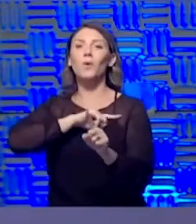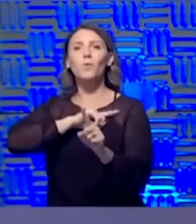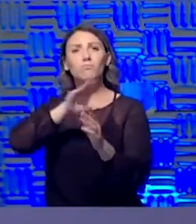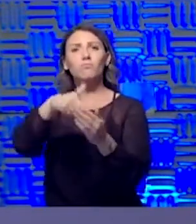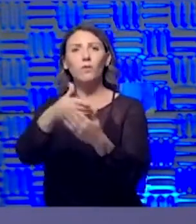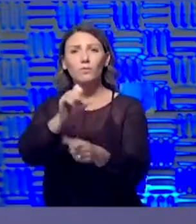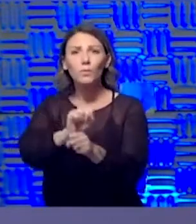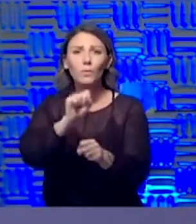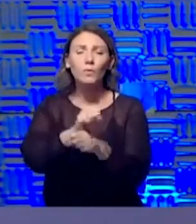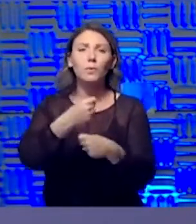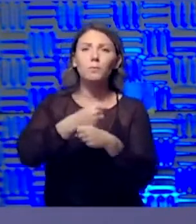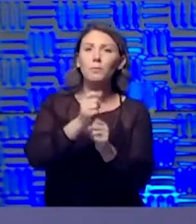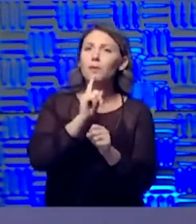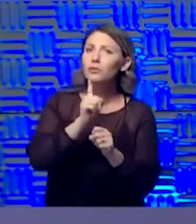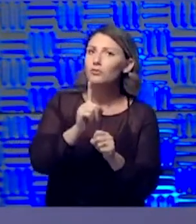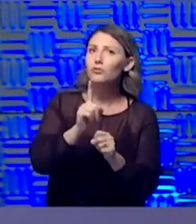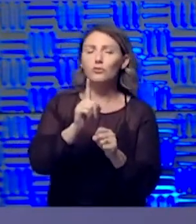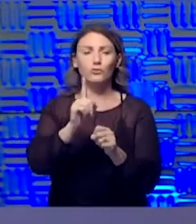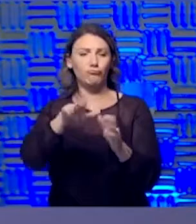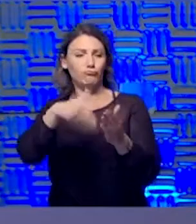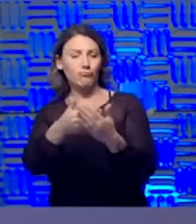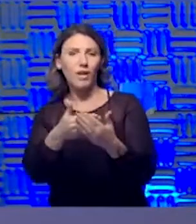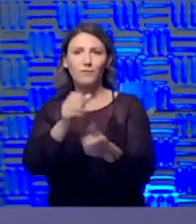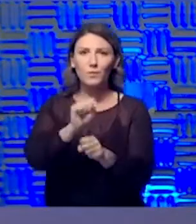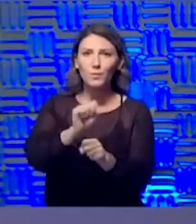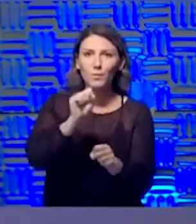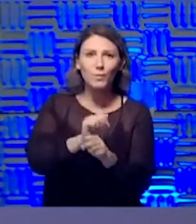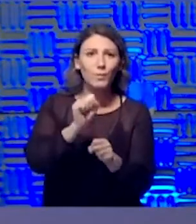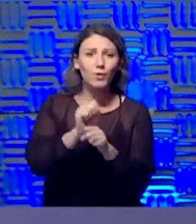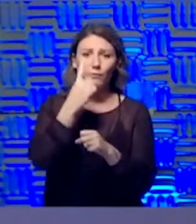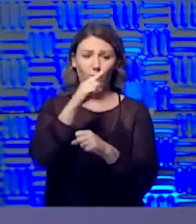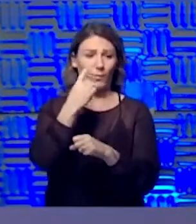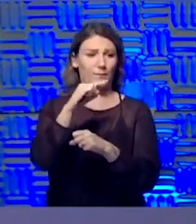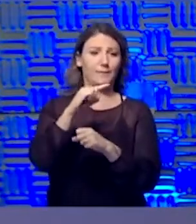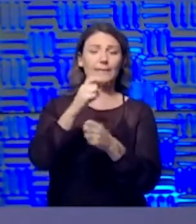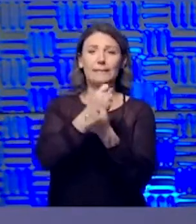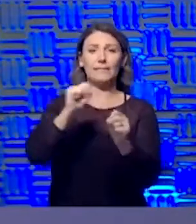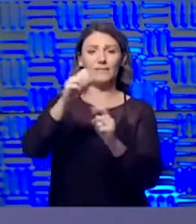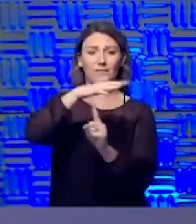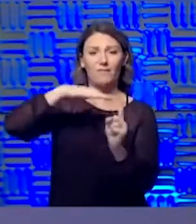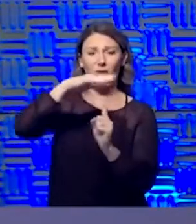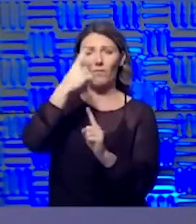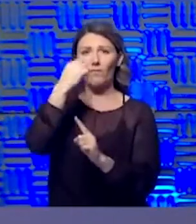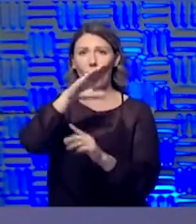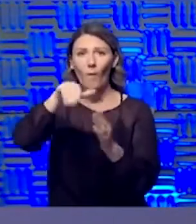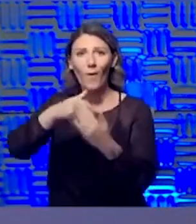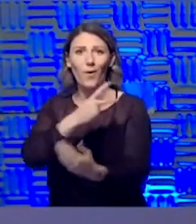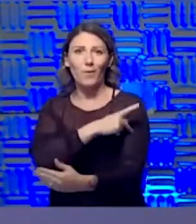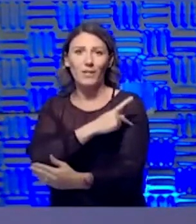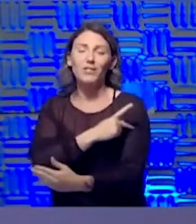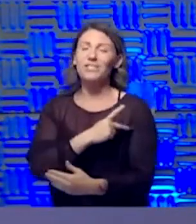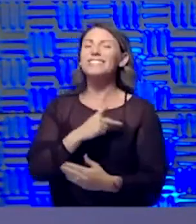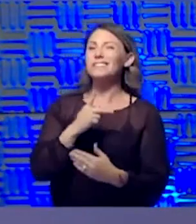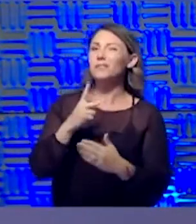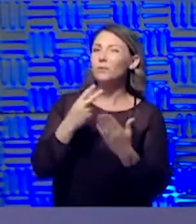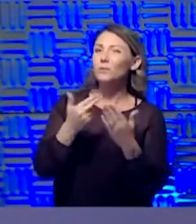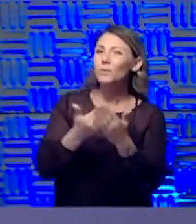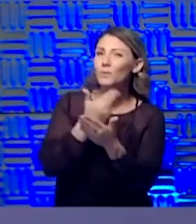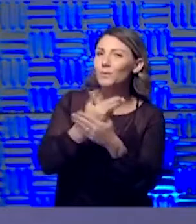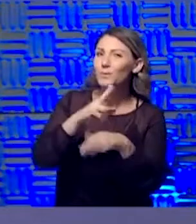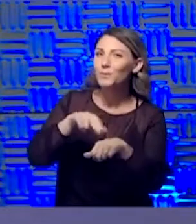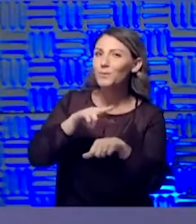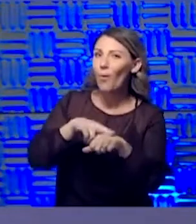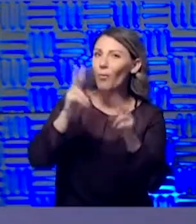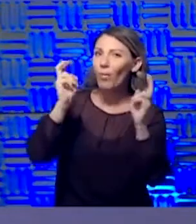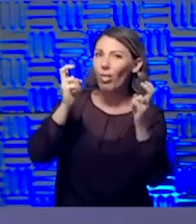sure that we are providing the safest environment for every patient who came into our hospital. Now, we have a little bit of a new normal right now, and we know